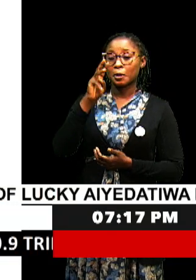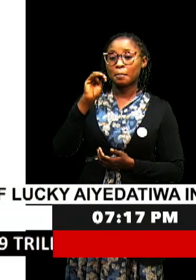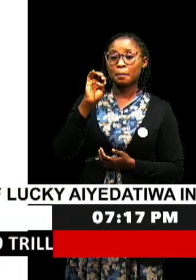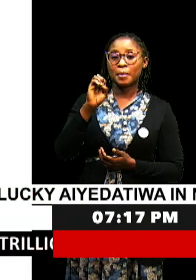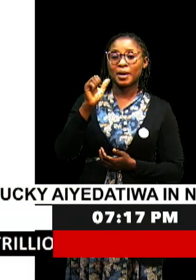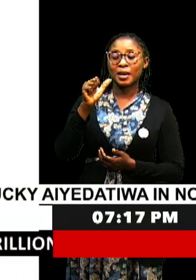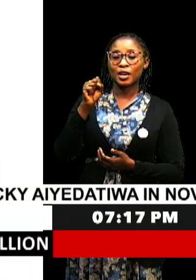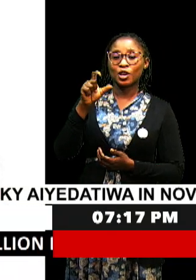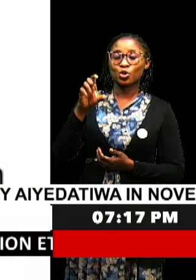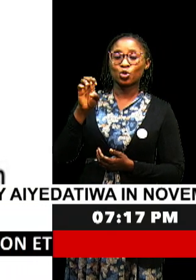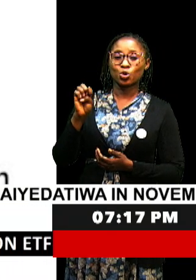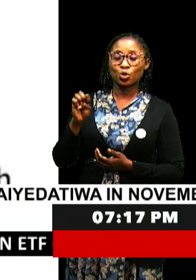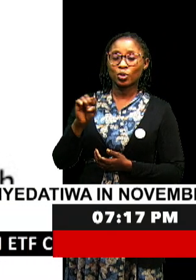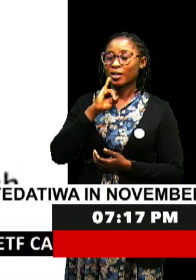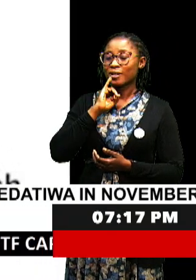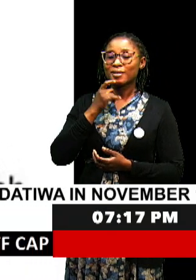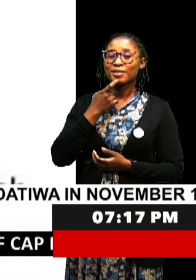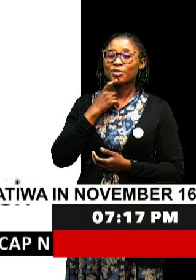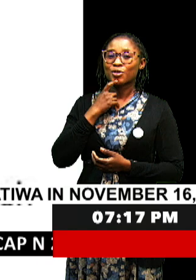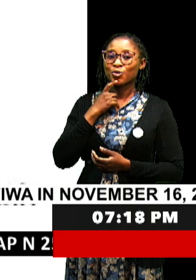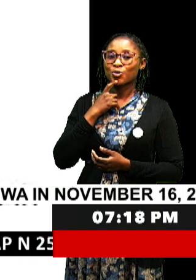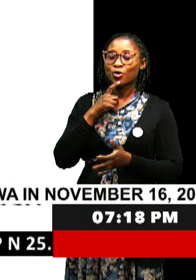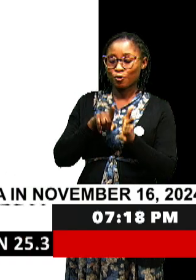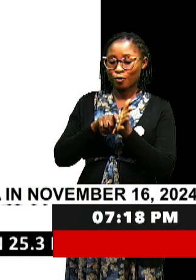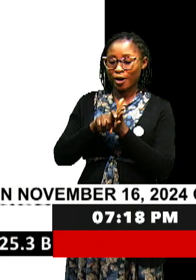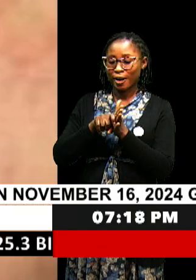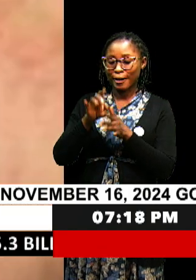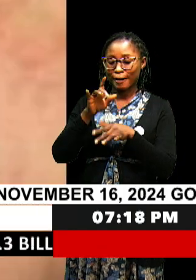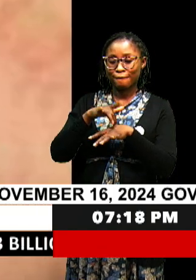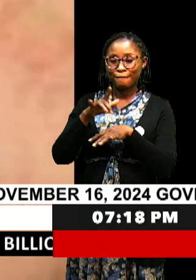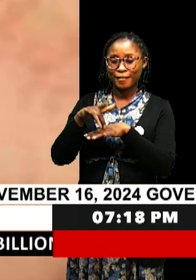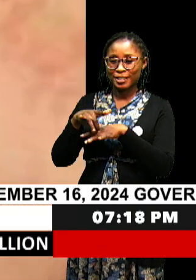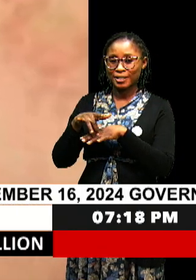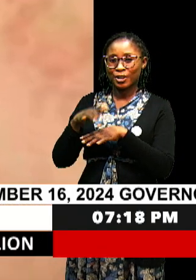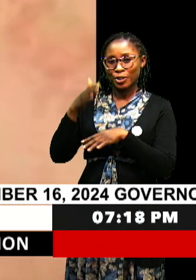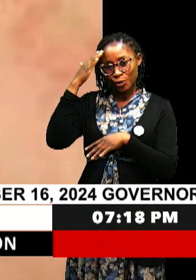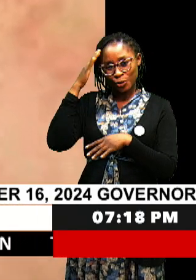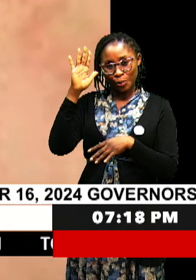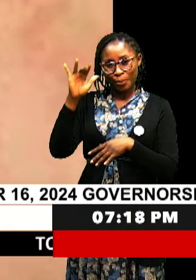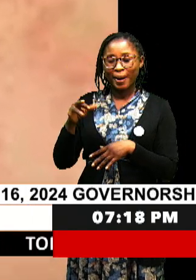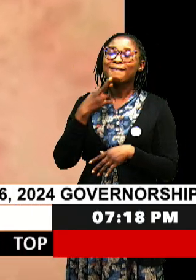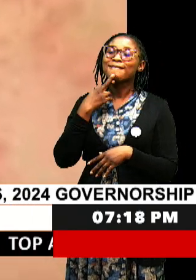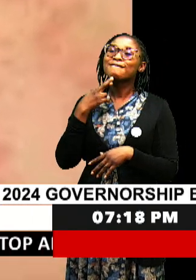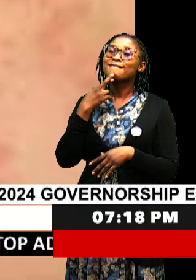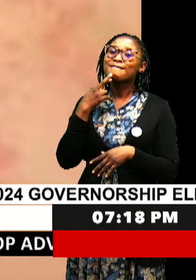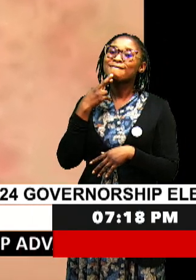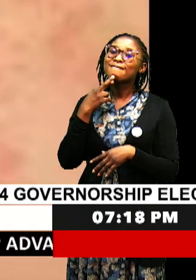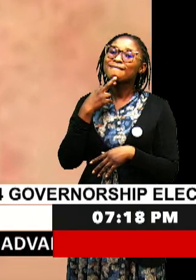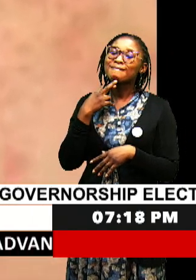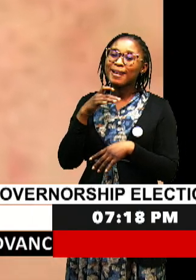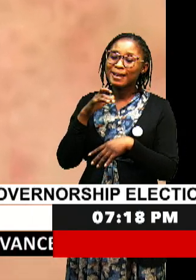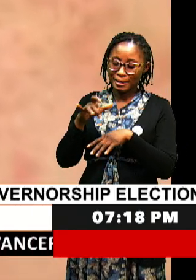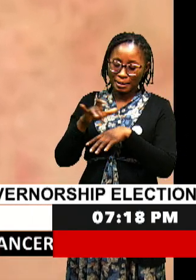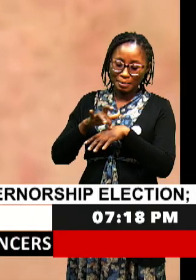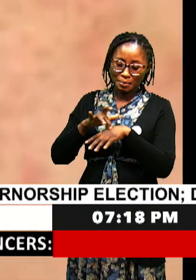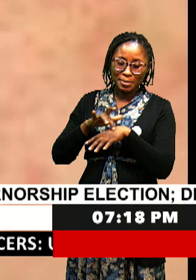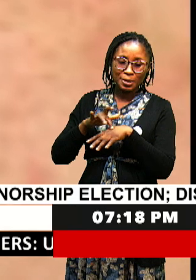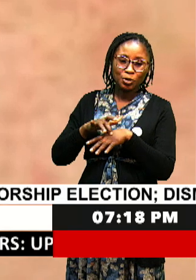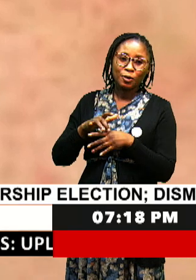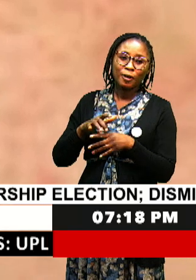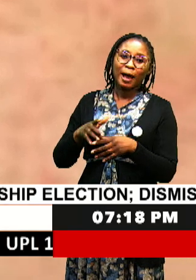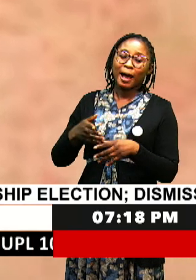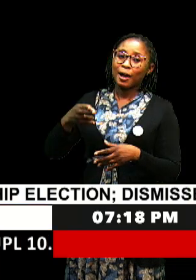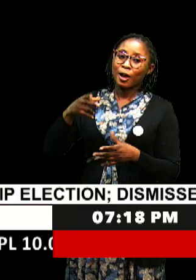rubella is a contagious viral infection known by its distinctive red rash, low fever, and other